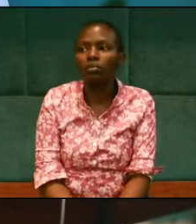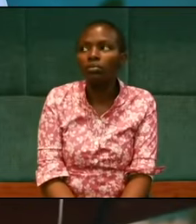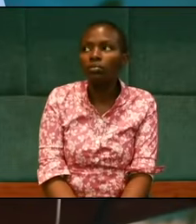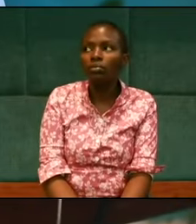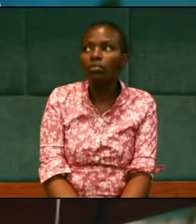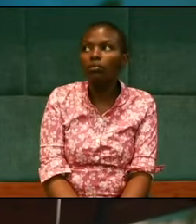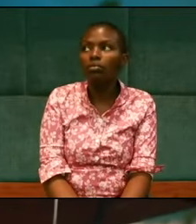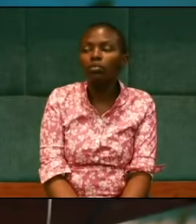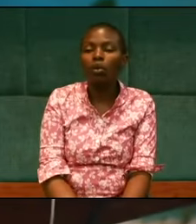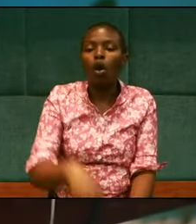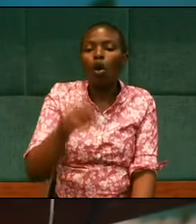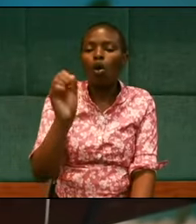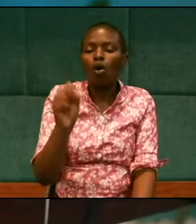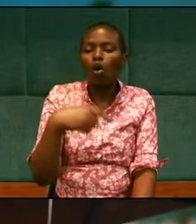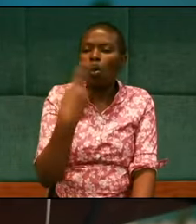I marry?